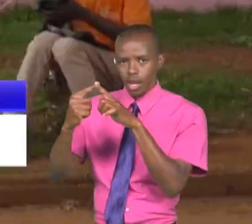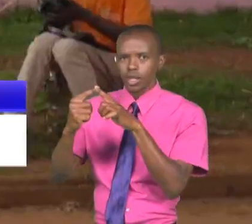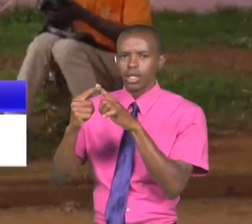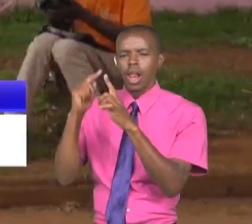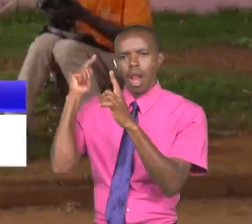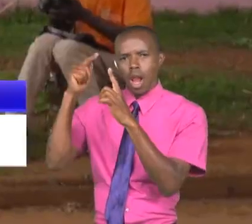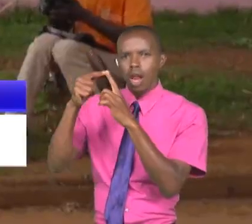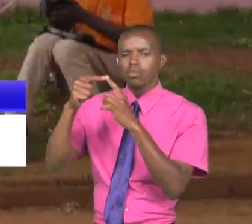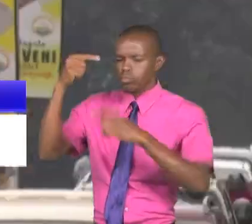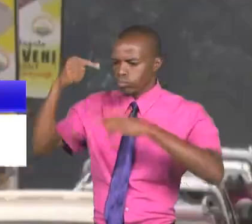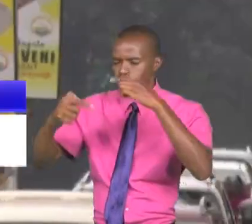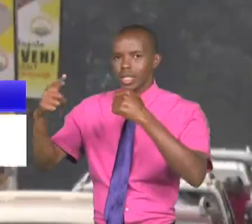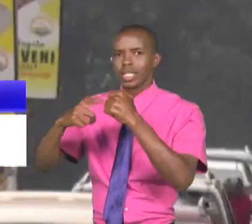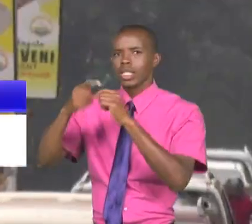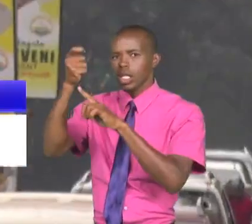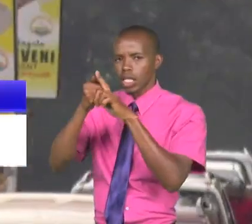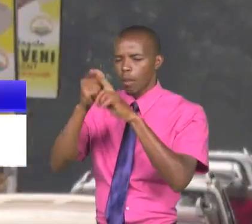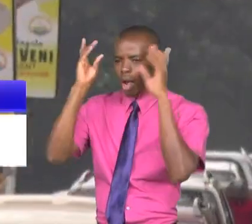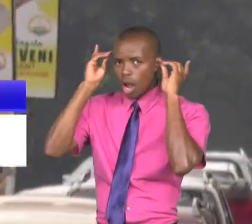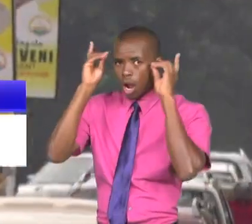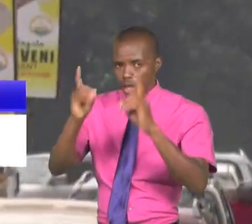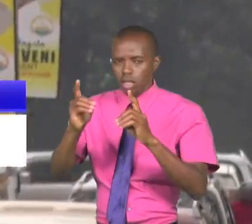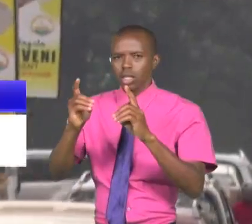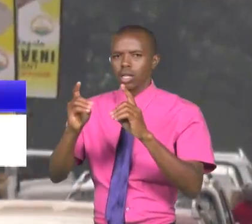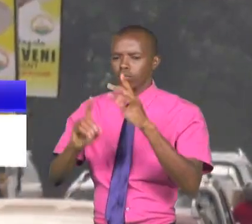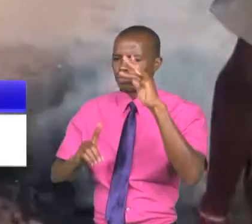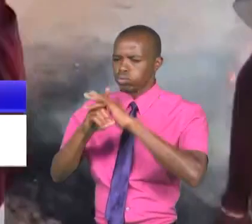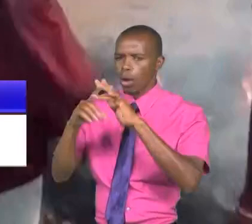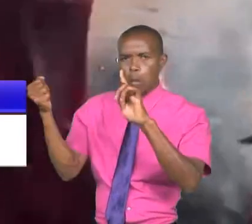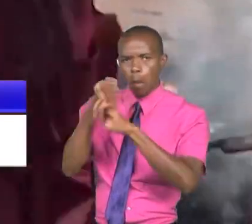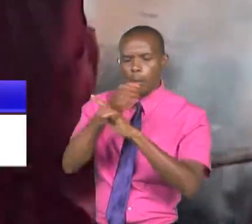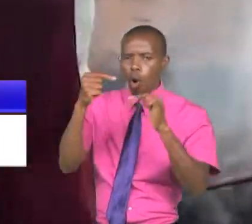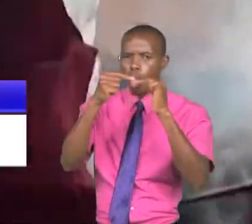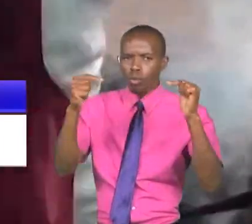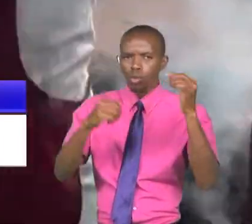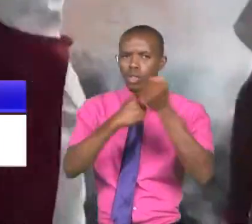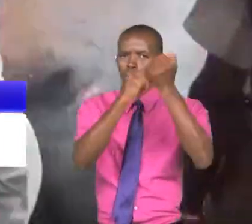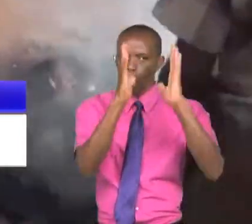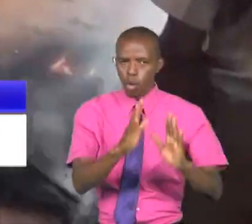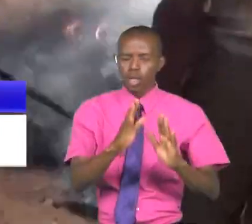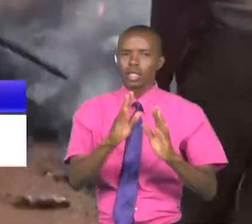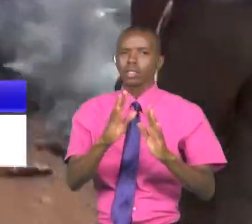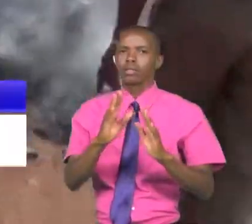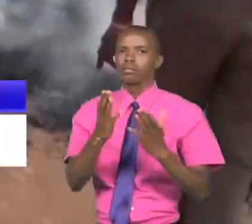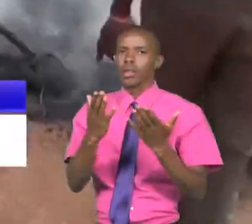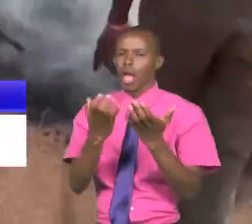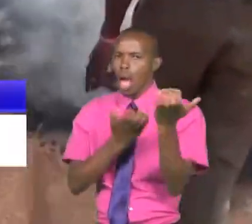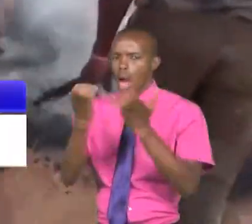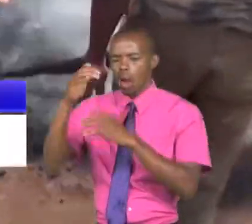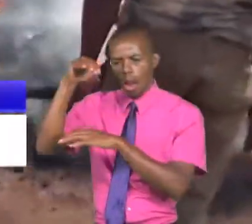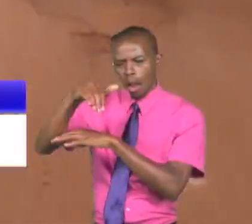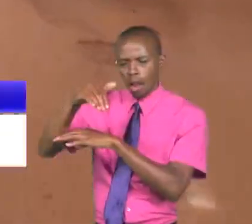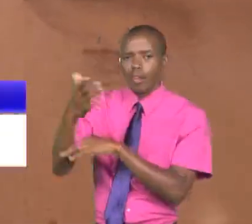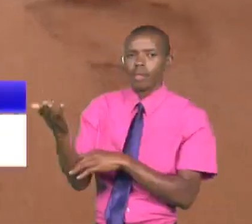to run for the sixth term, a decision that has caused violence from opposition supporters in the ailing, economic rattled